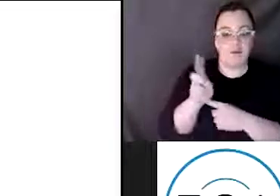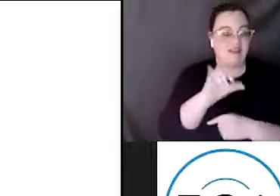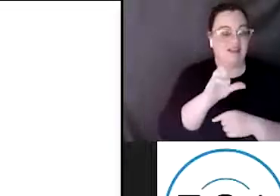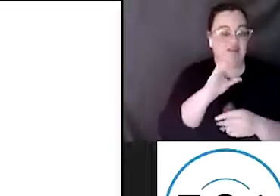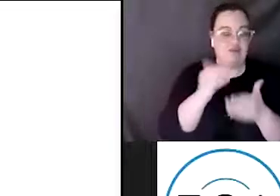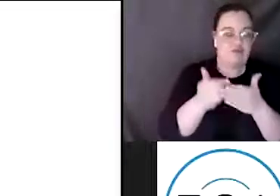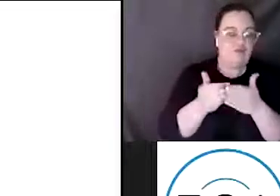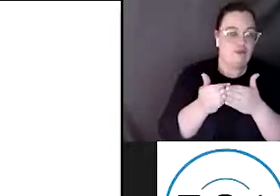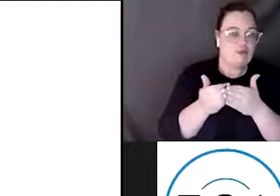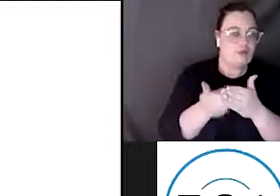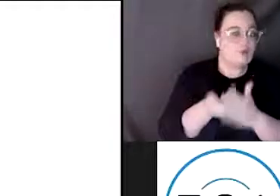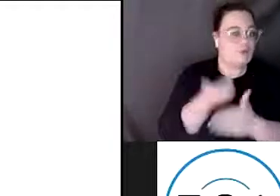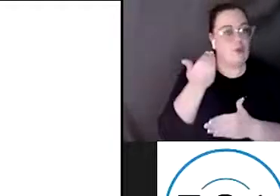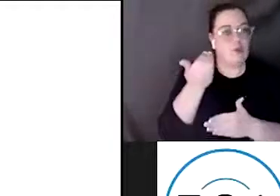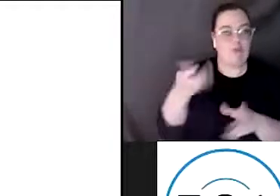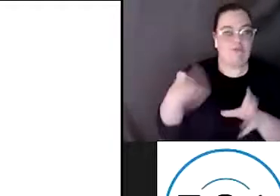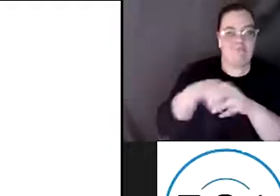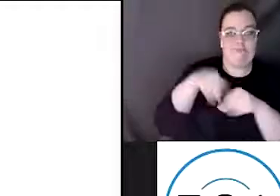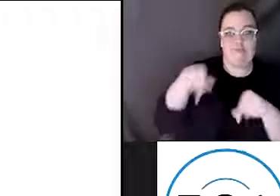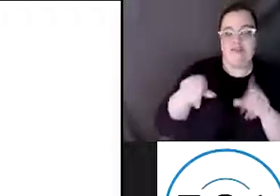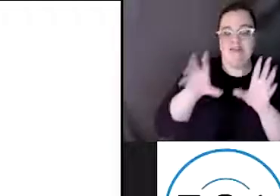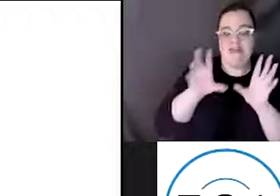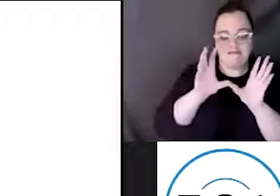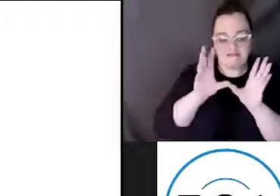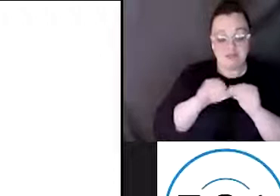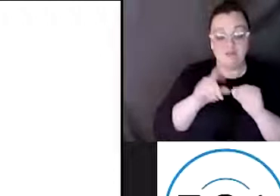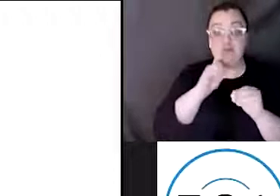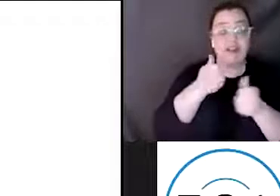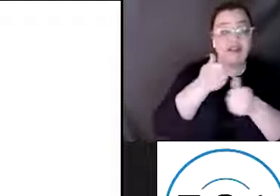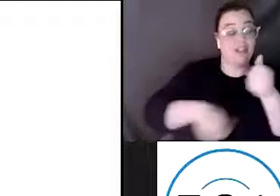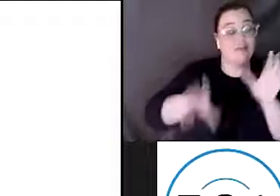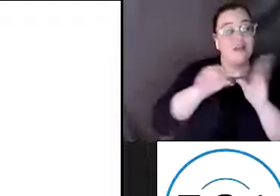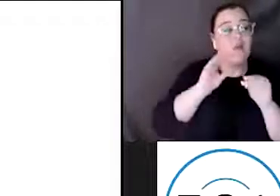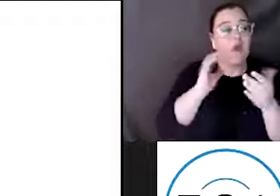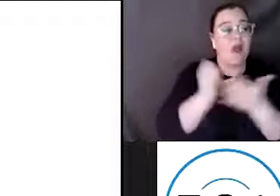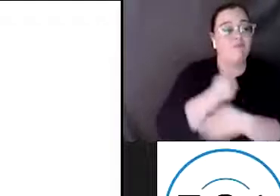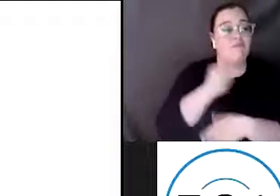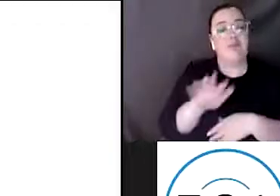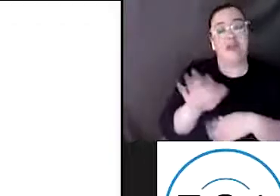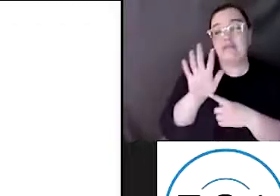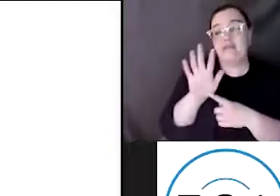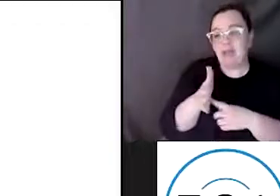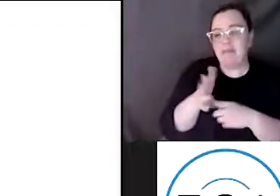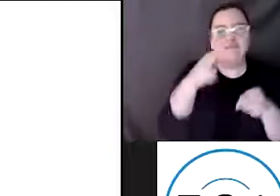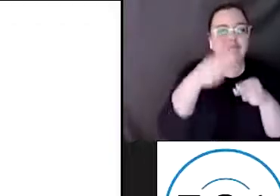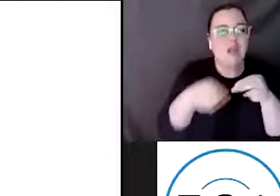component of our meetings, where at each meeting we'll have about 5 minutes, just a quick update on new resources, information,